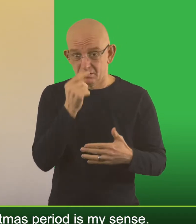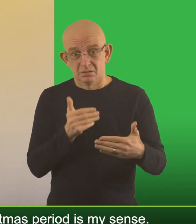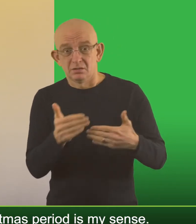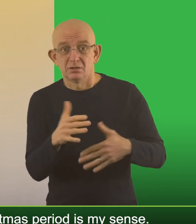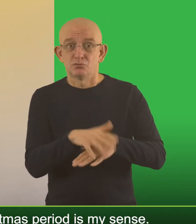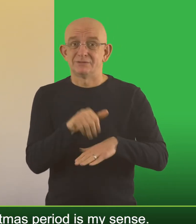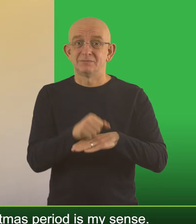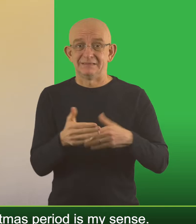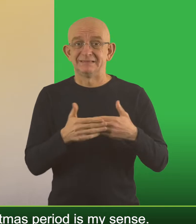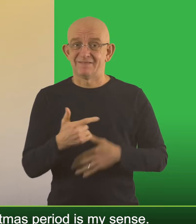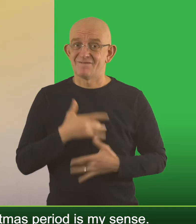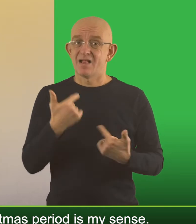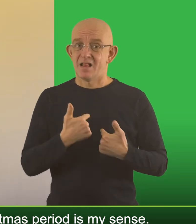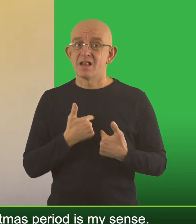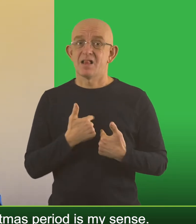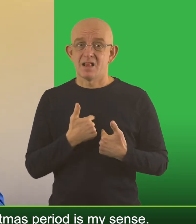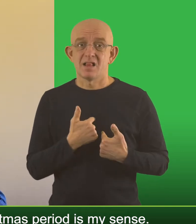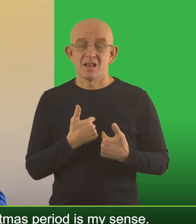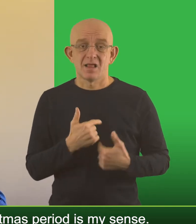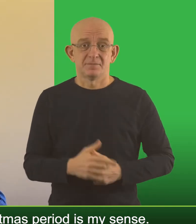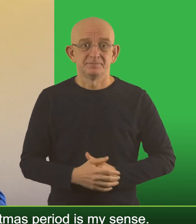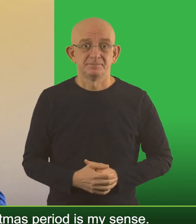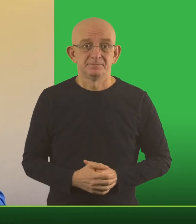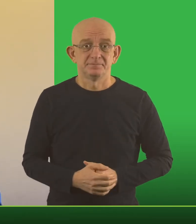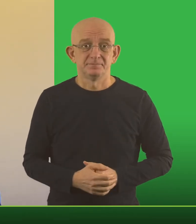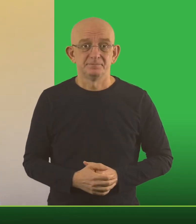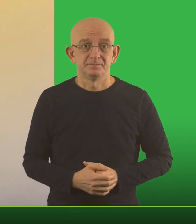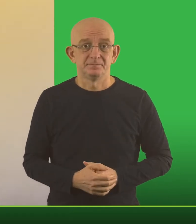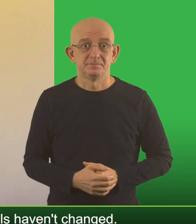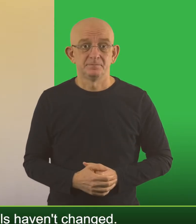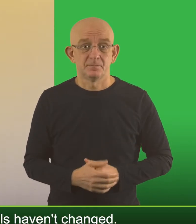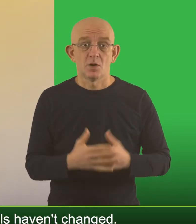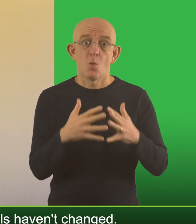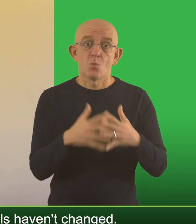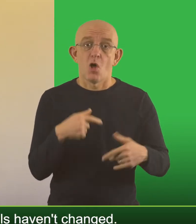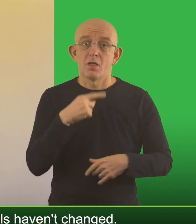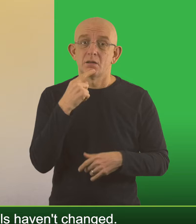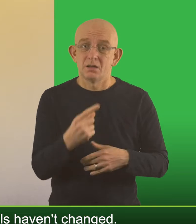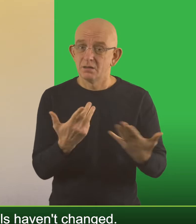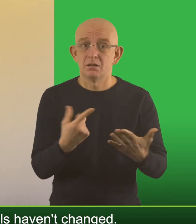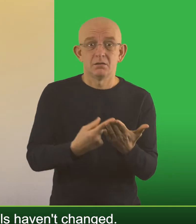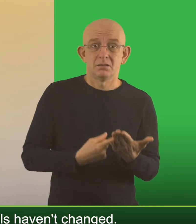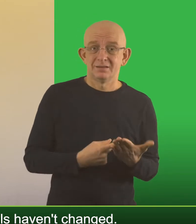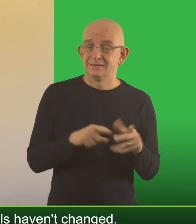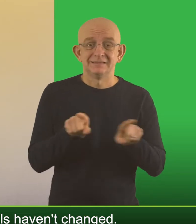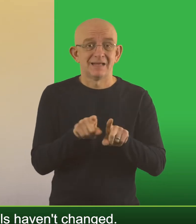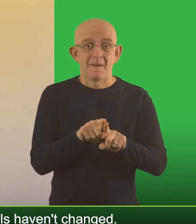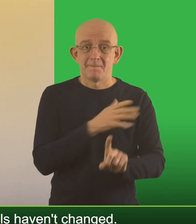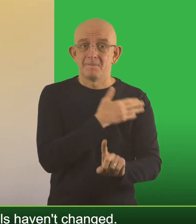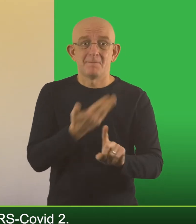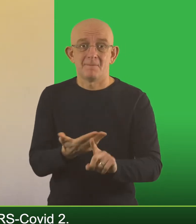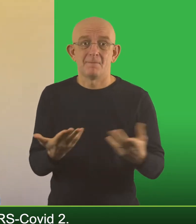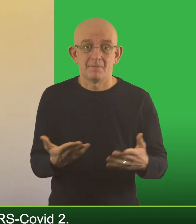into just after the Christmas period, is my sense. Worth me saying, the fundamentals